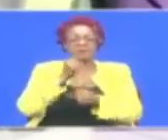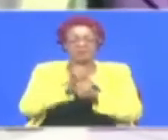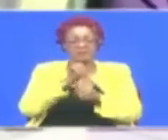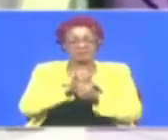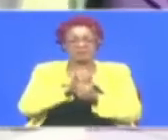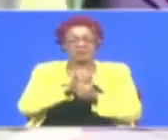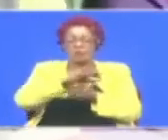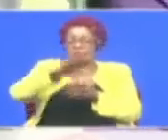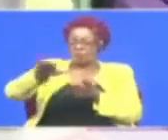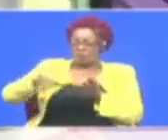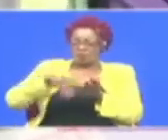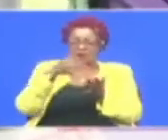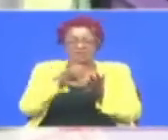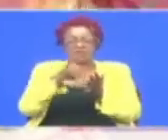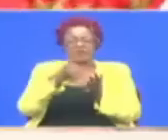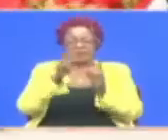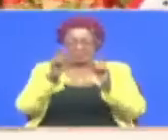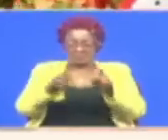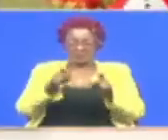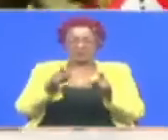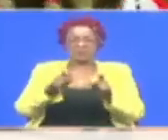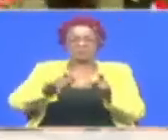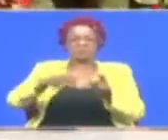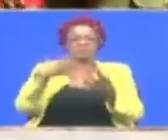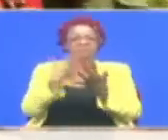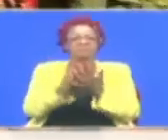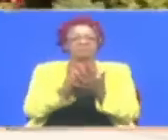all those who are involved to justice.